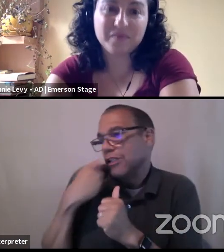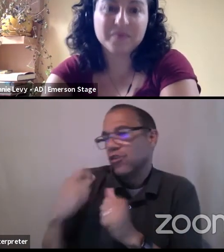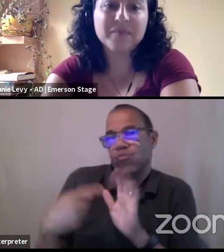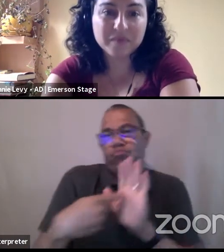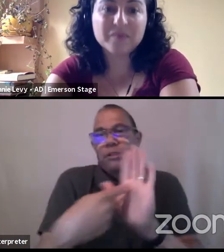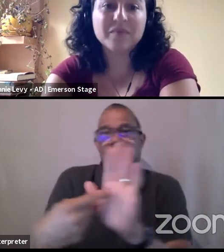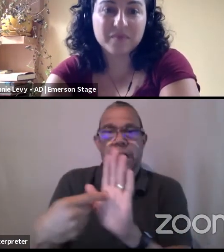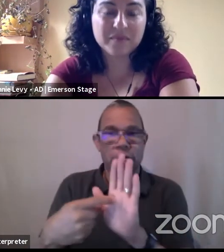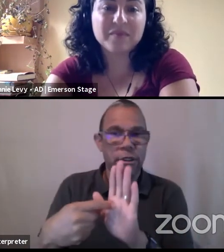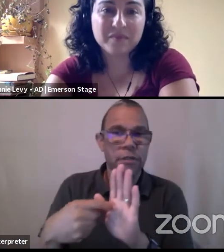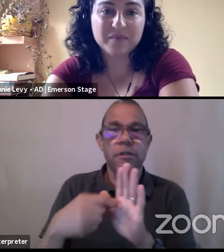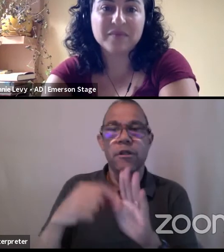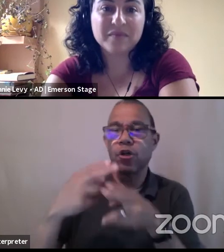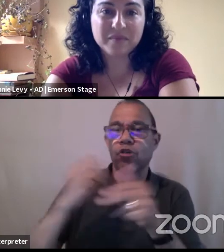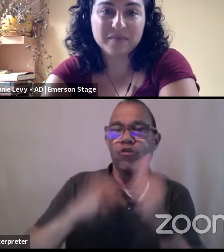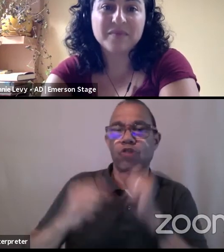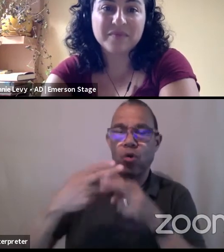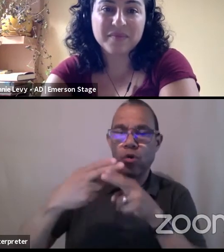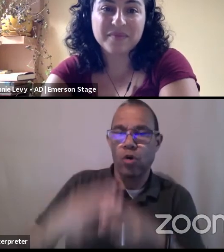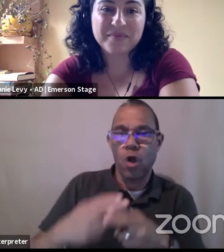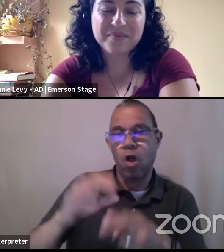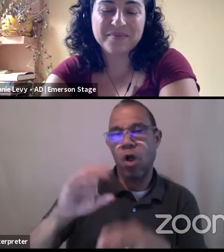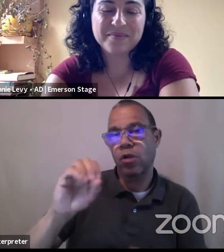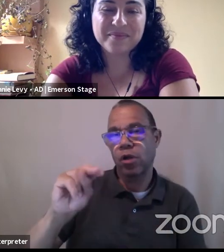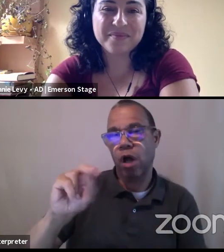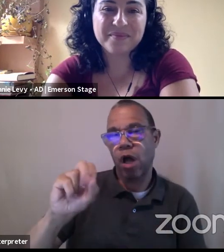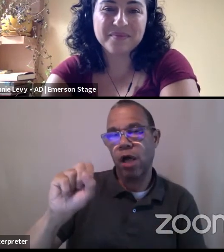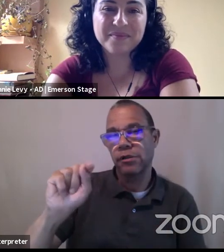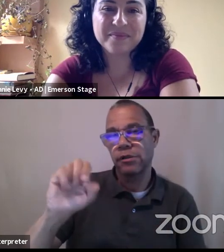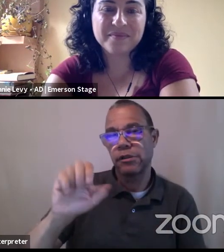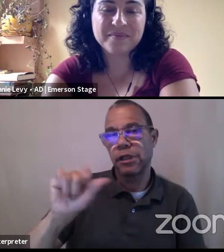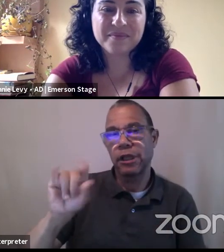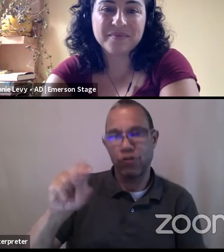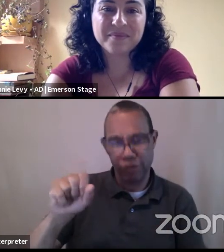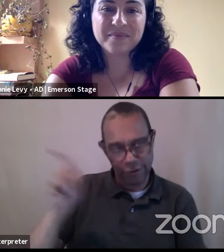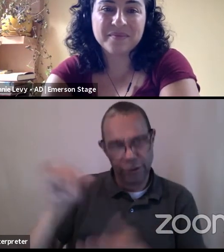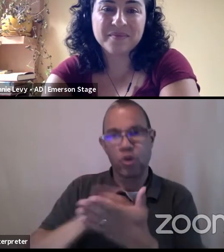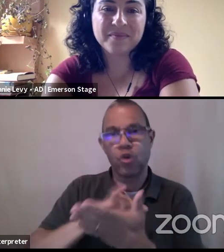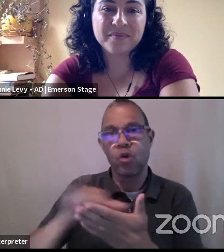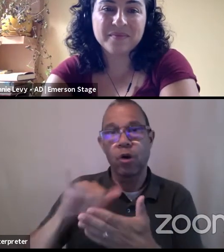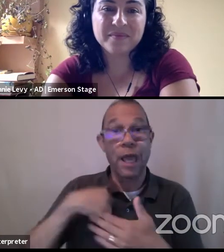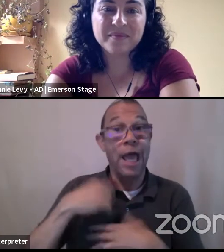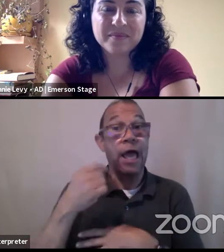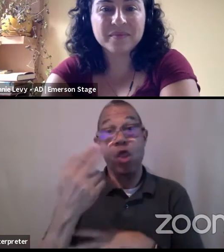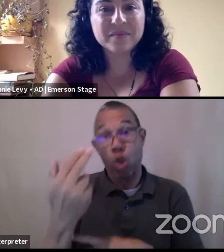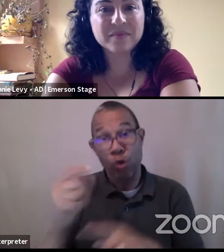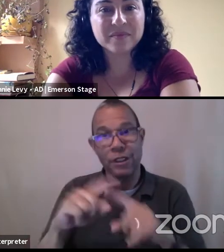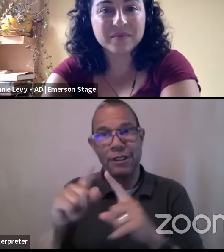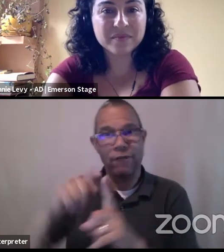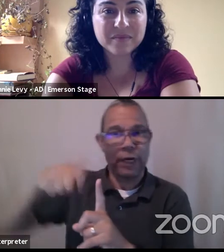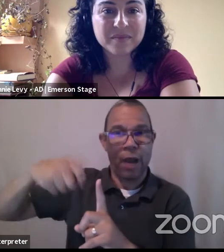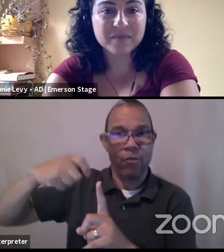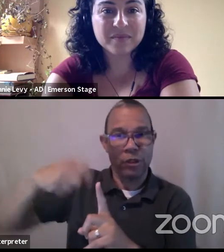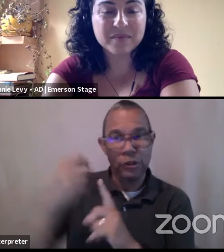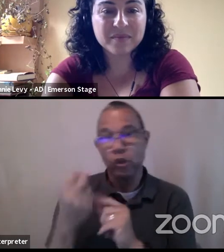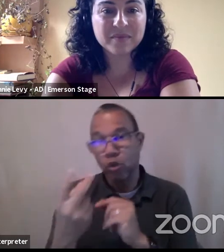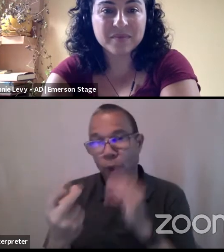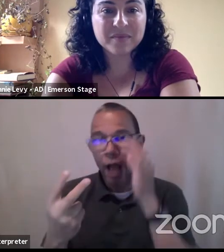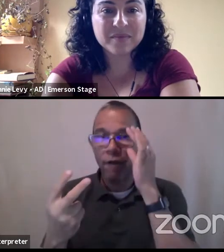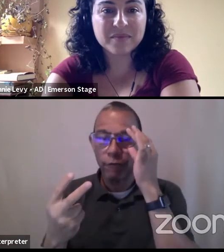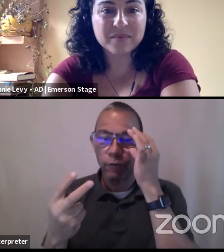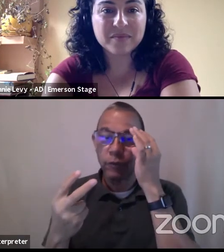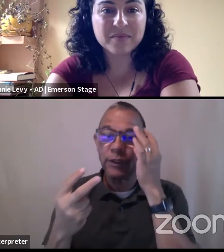the Radar Festival in 2020 in New York, we had 13 cameras, 12 of them form